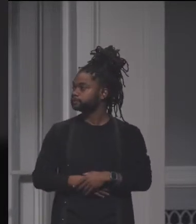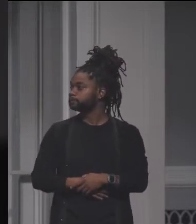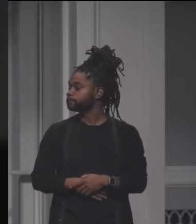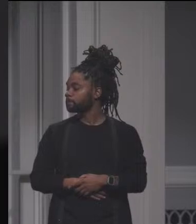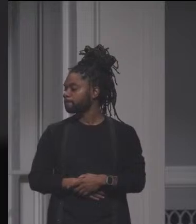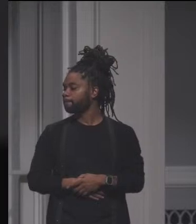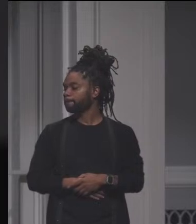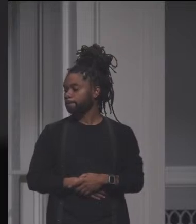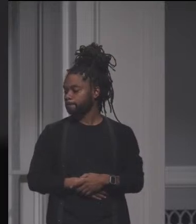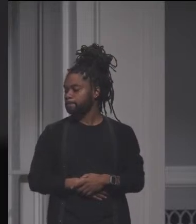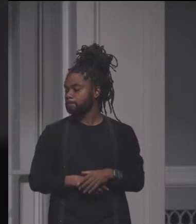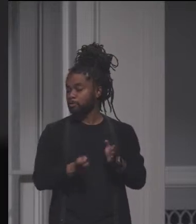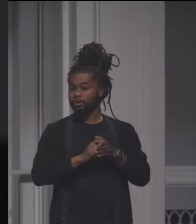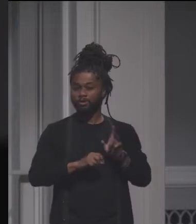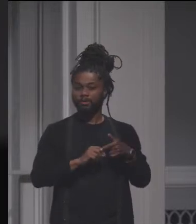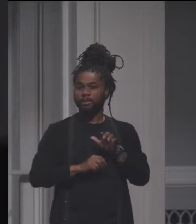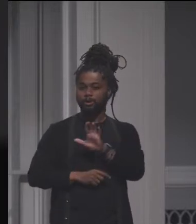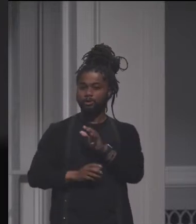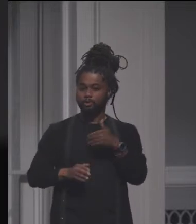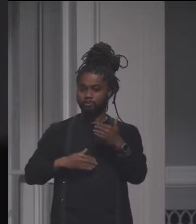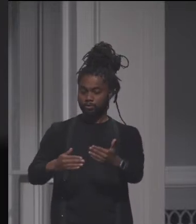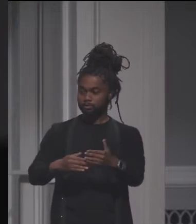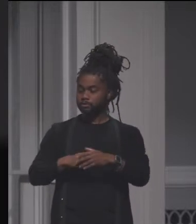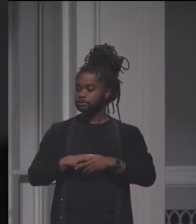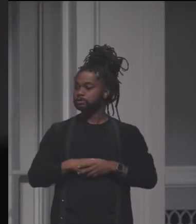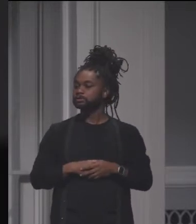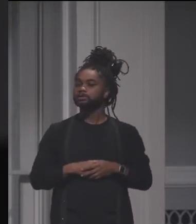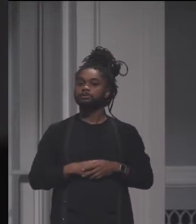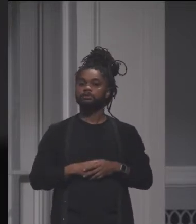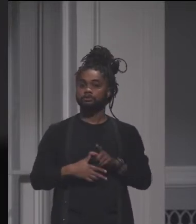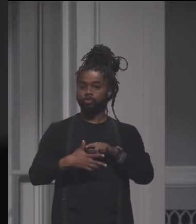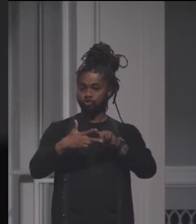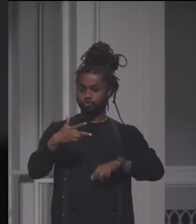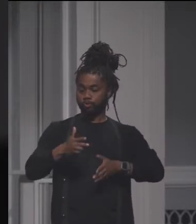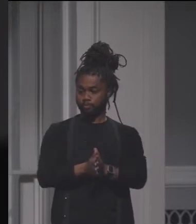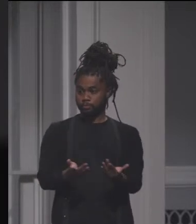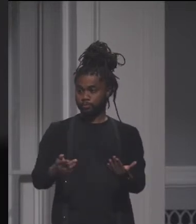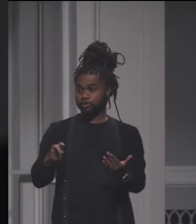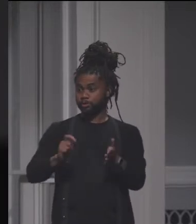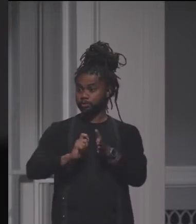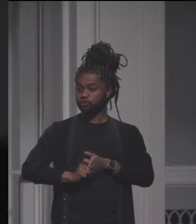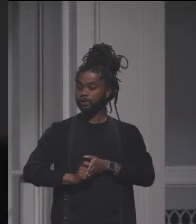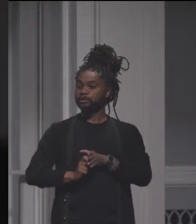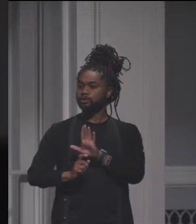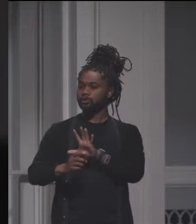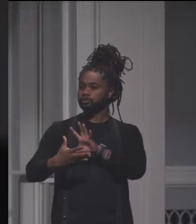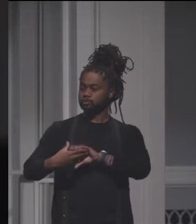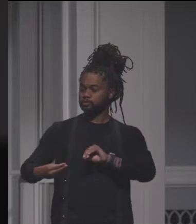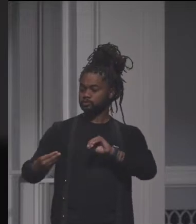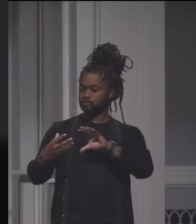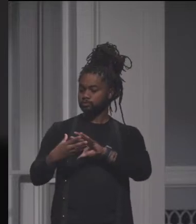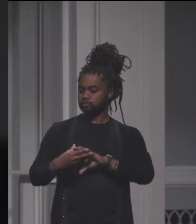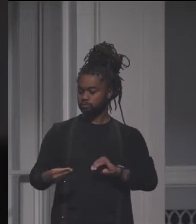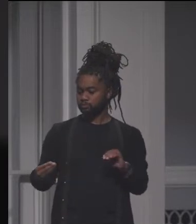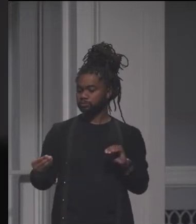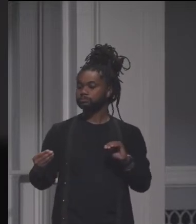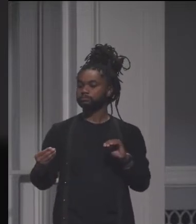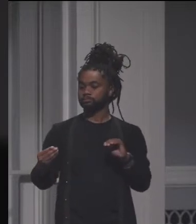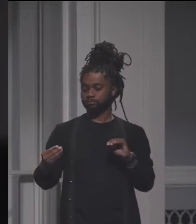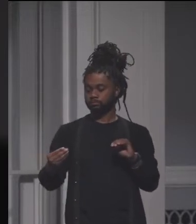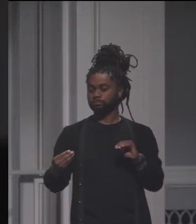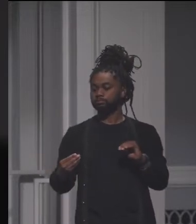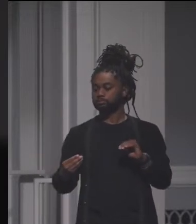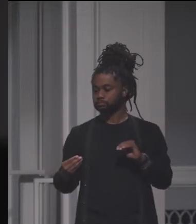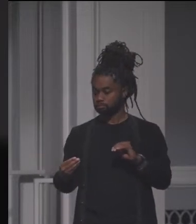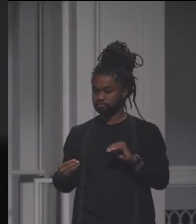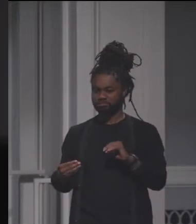Writing about her process of composing her Arthurian novel, Spear, Griffith writes that for her story to be